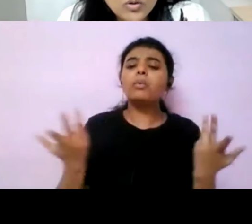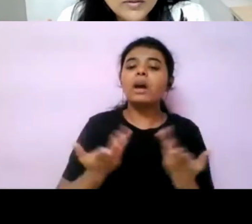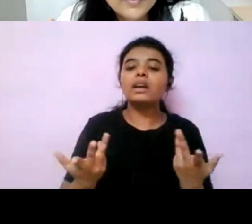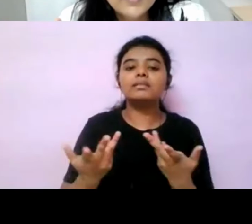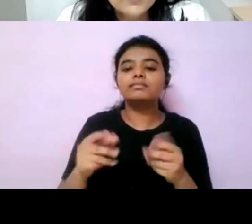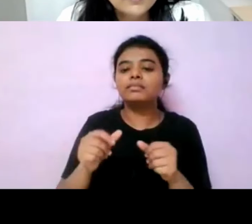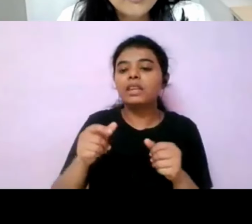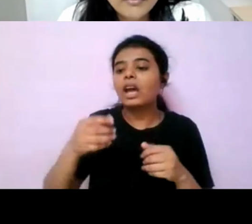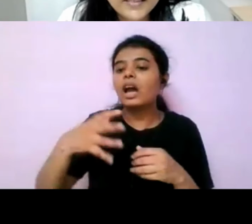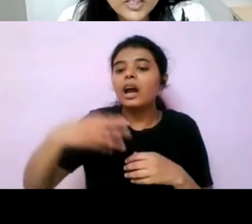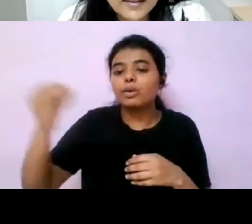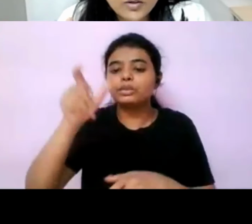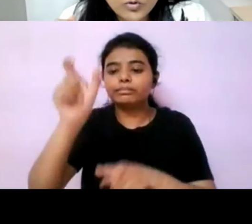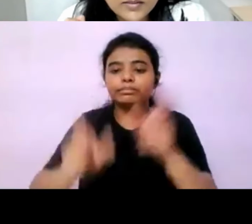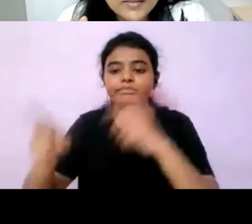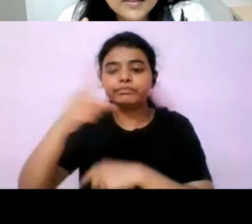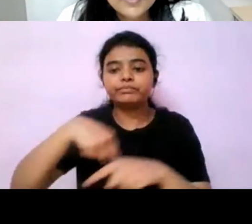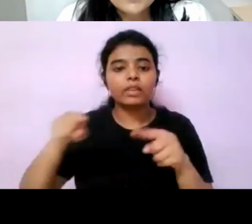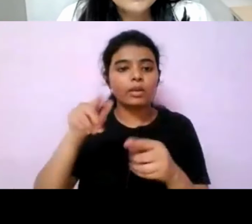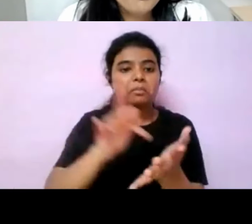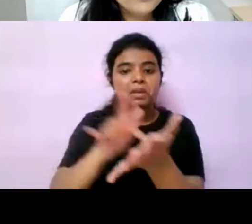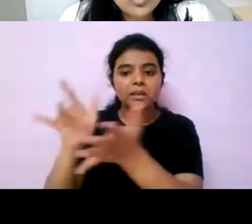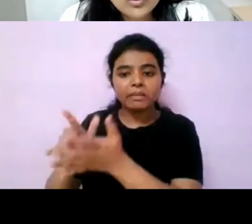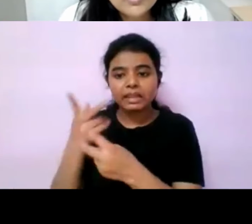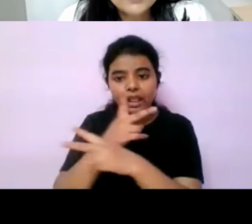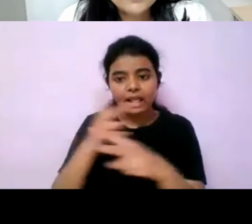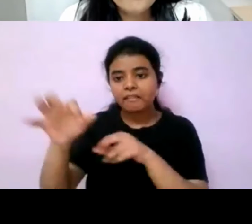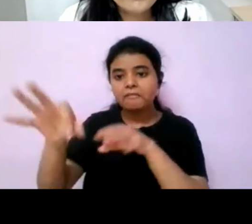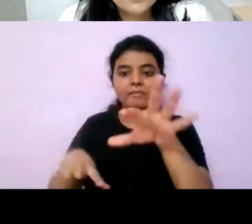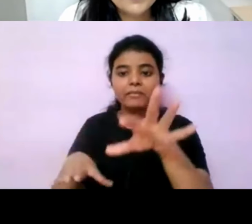so on for wheelchair users?